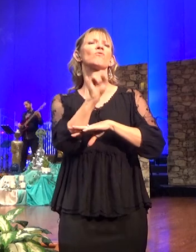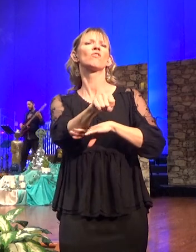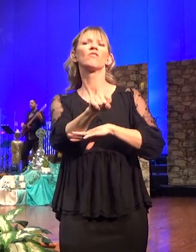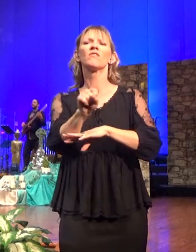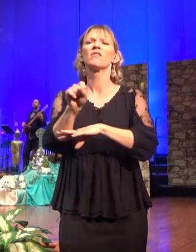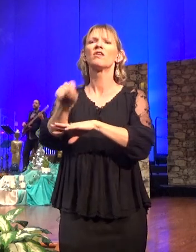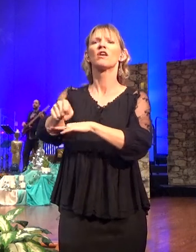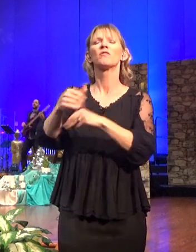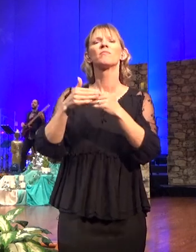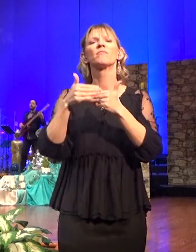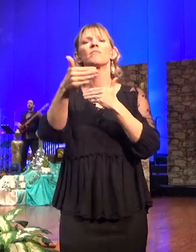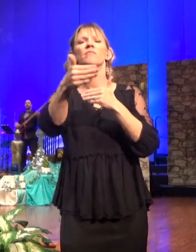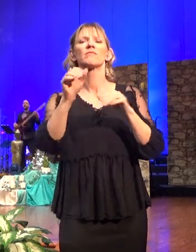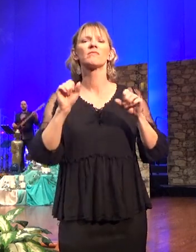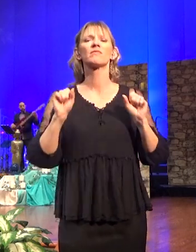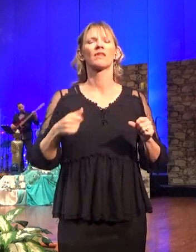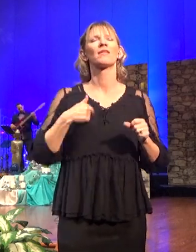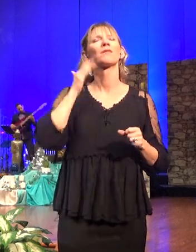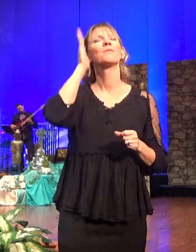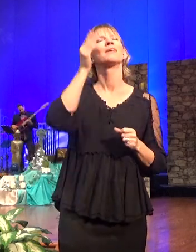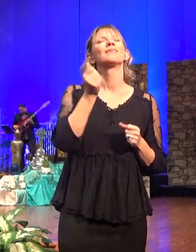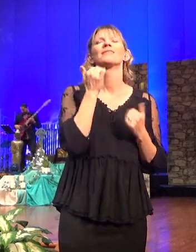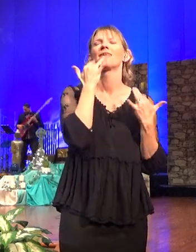ahead, I will sing